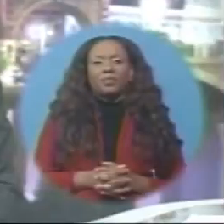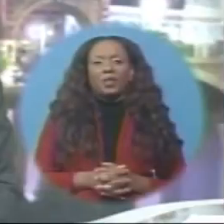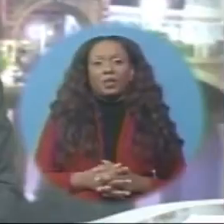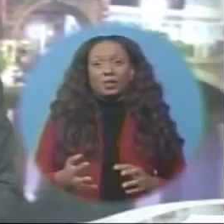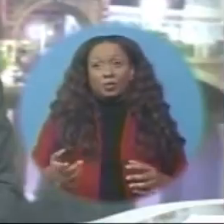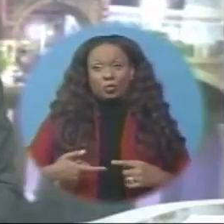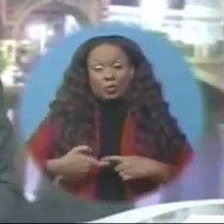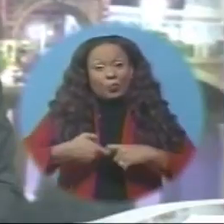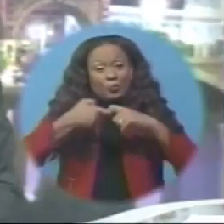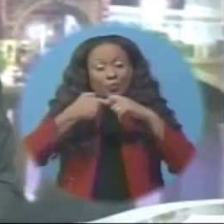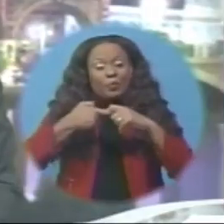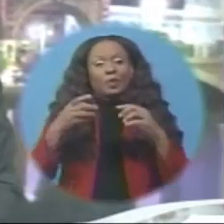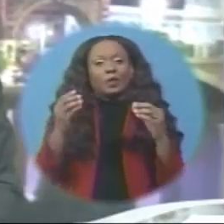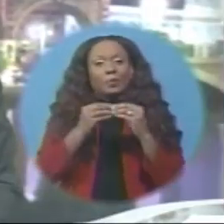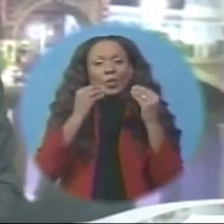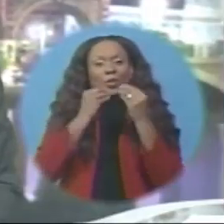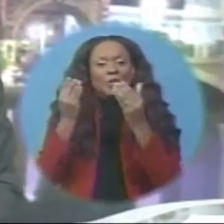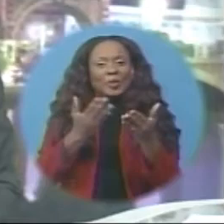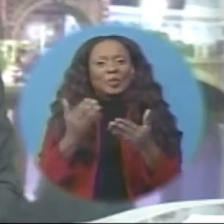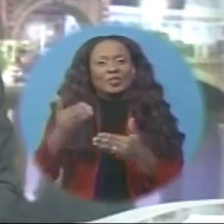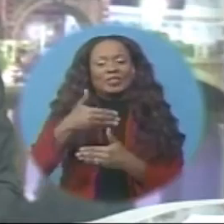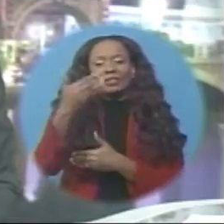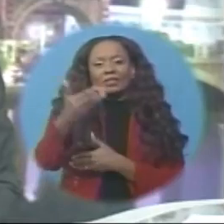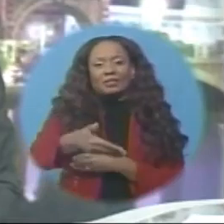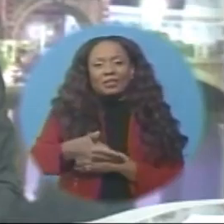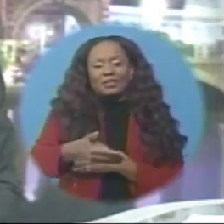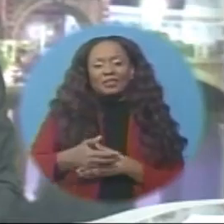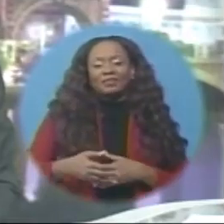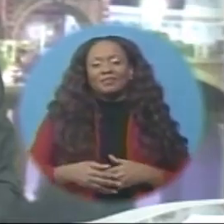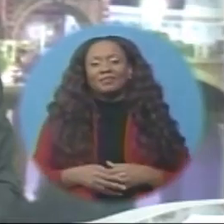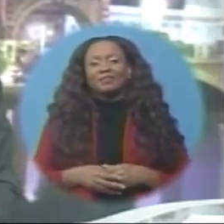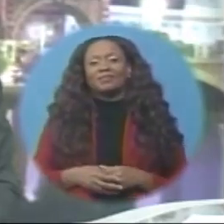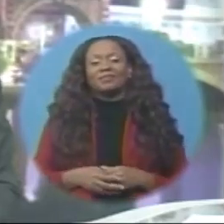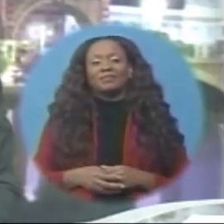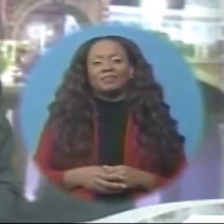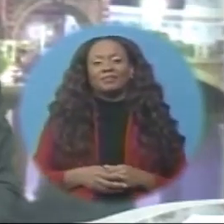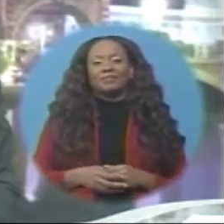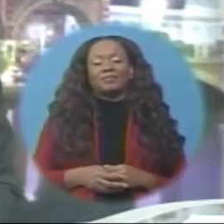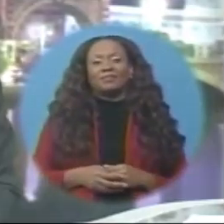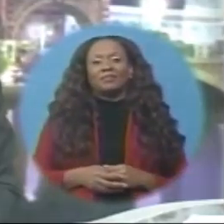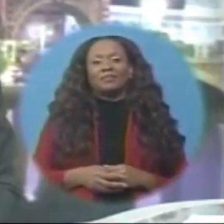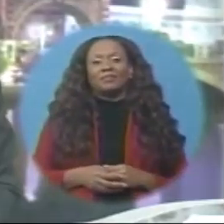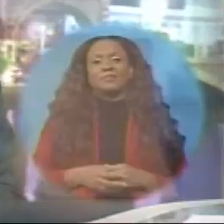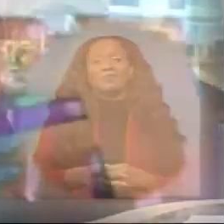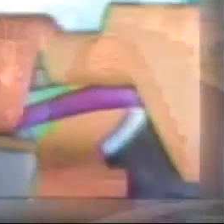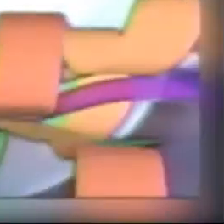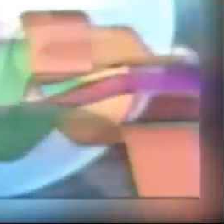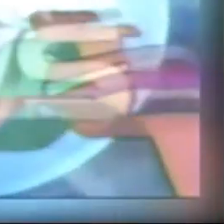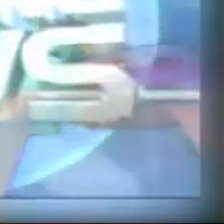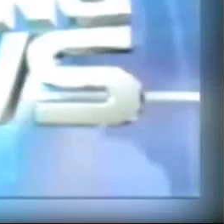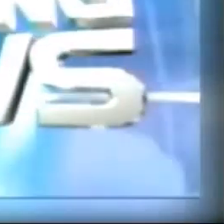News. Well, we take a pause here, but we'll be back with more news after the break.